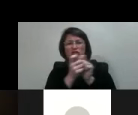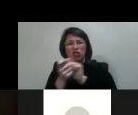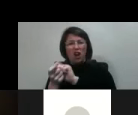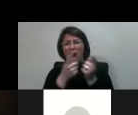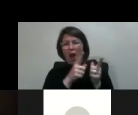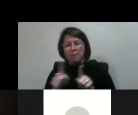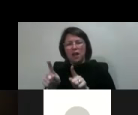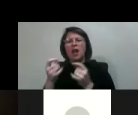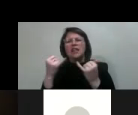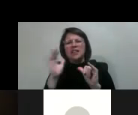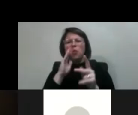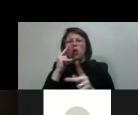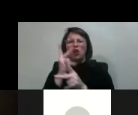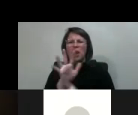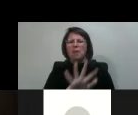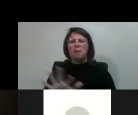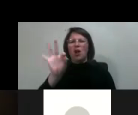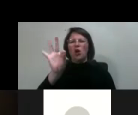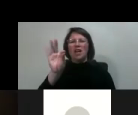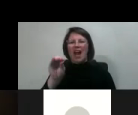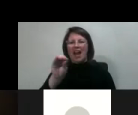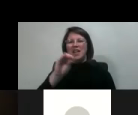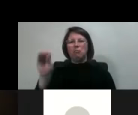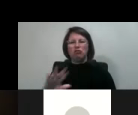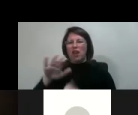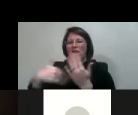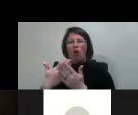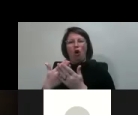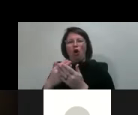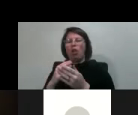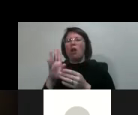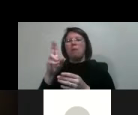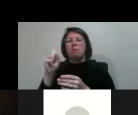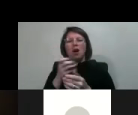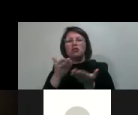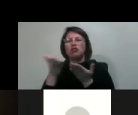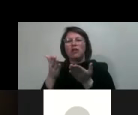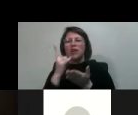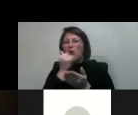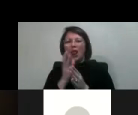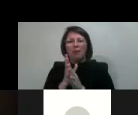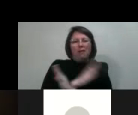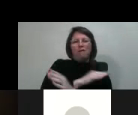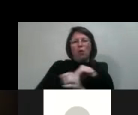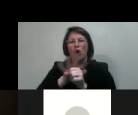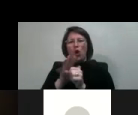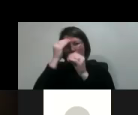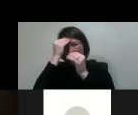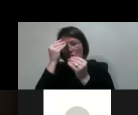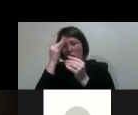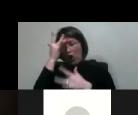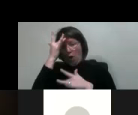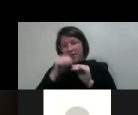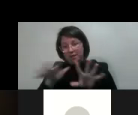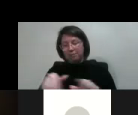be running nearly 90% of all pre-COVID bus service hours. So the service may look different and